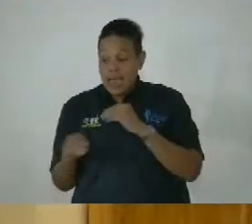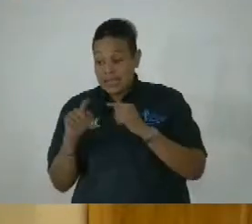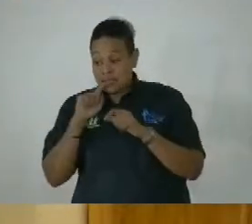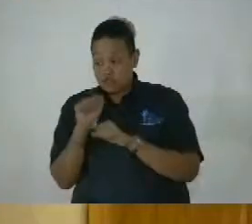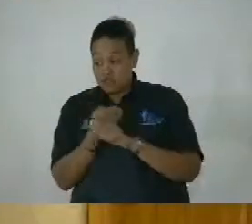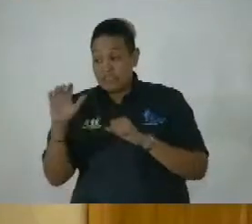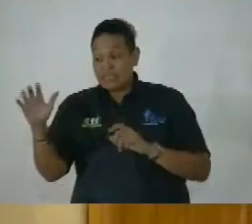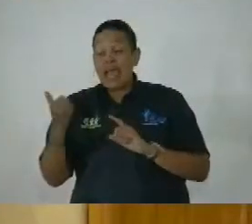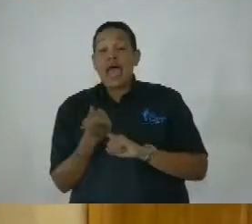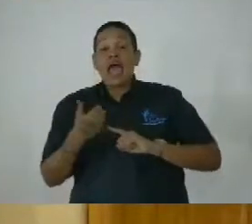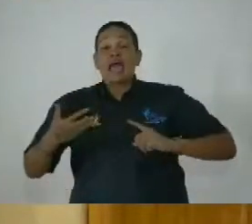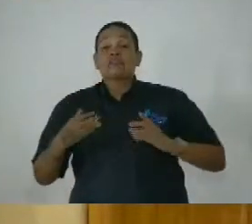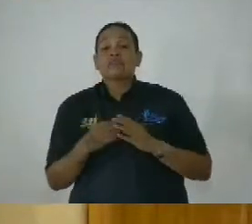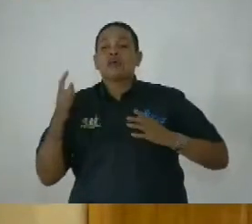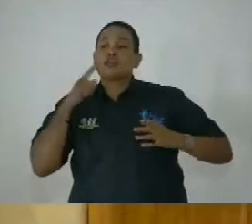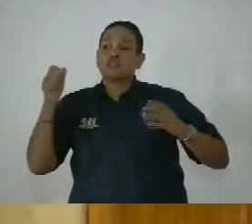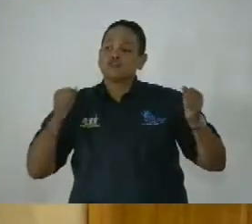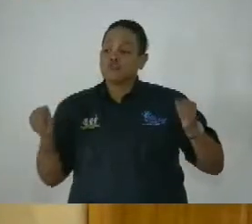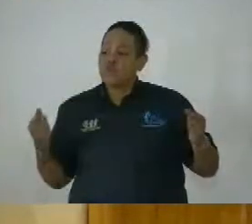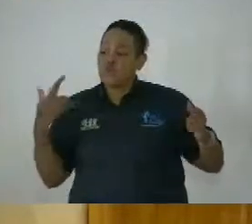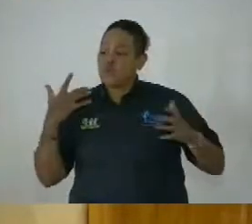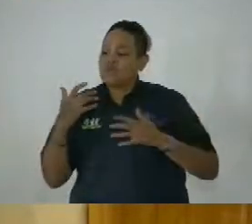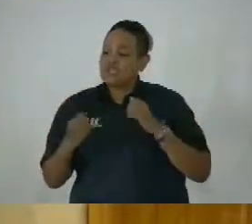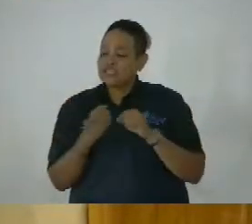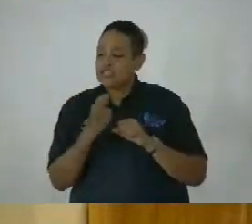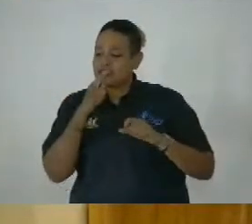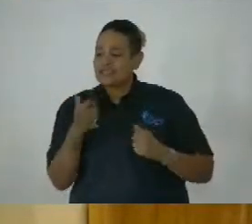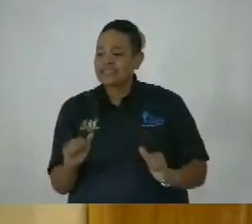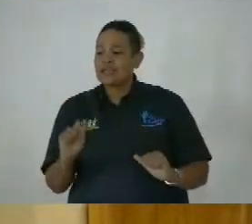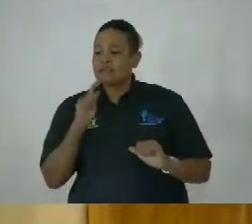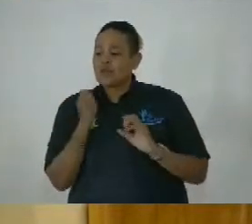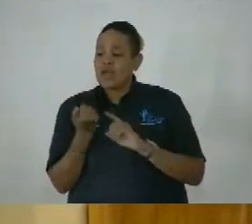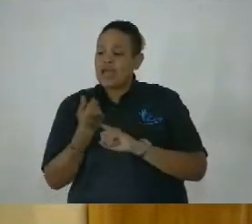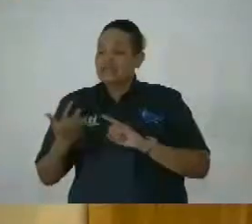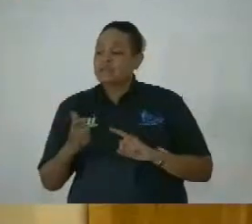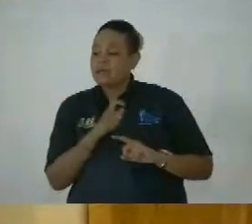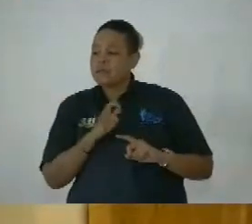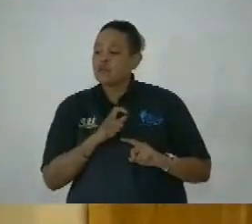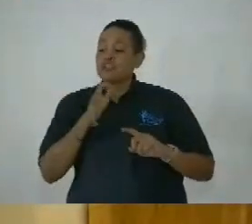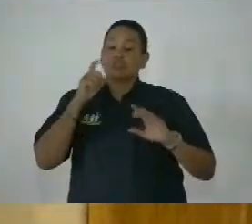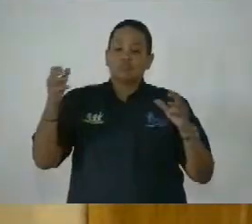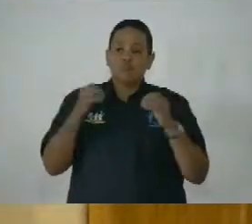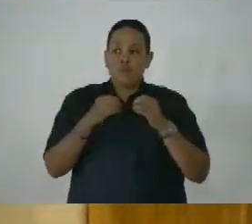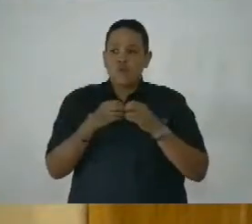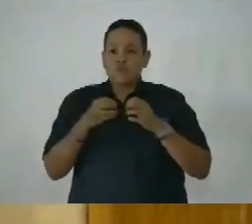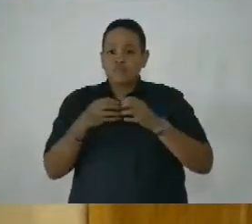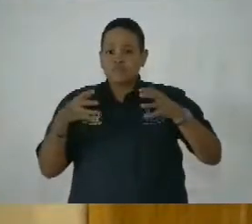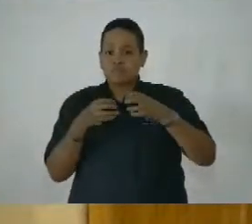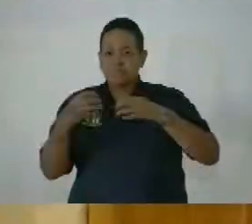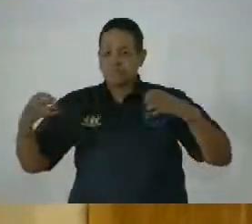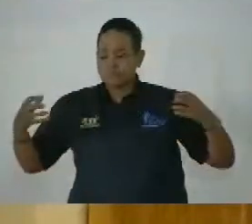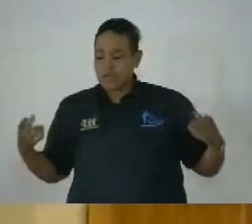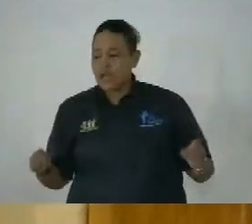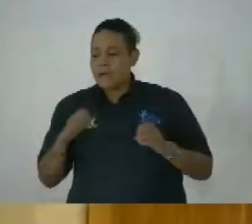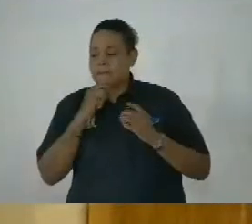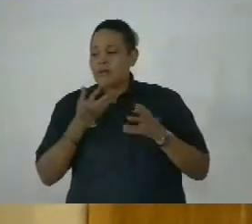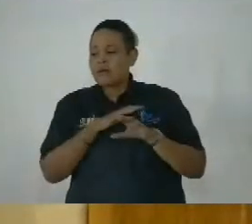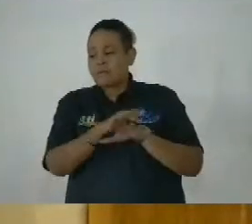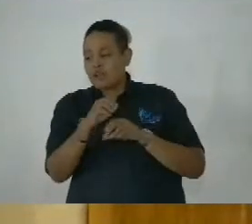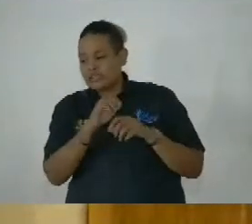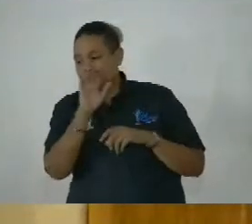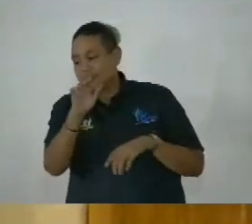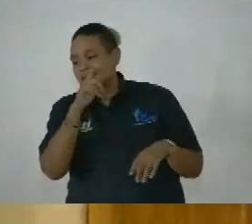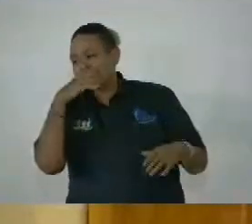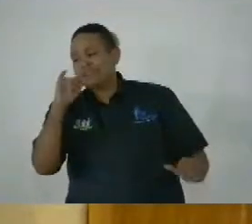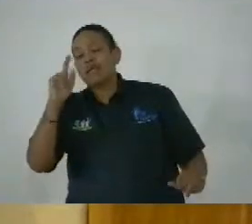their expansion and recruitment over the years was more an attempt to expand the force on the cheap. They were merged into the force, and it